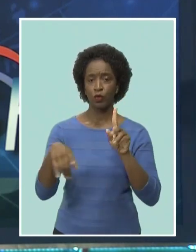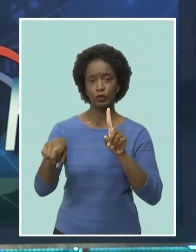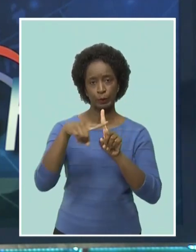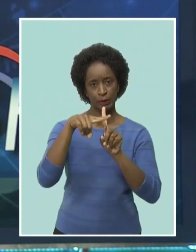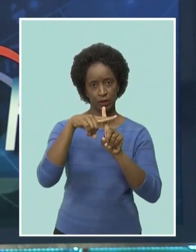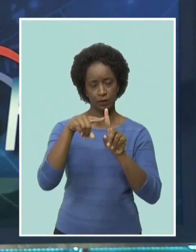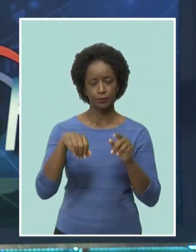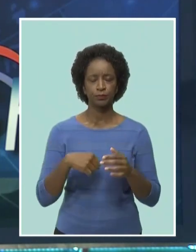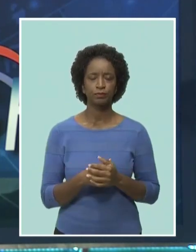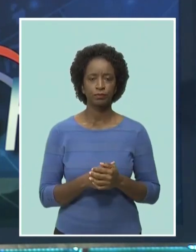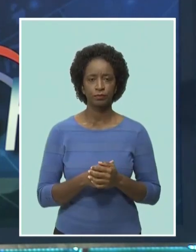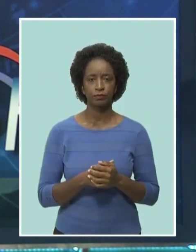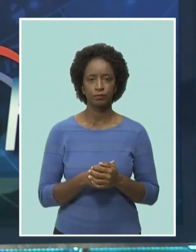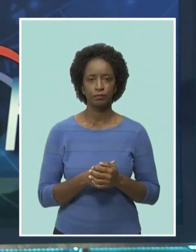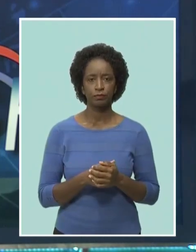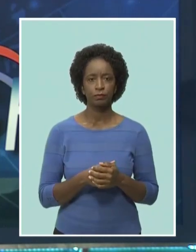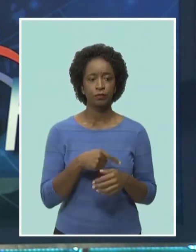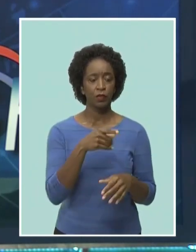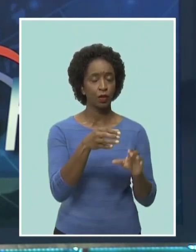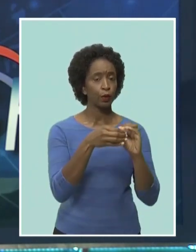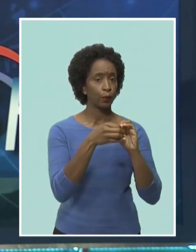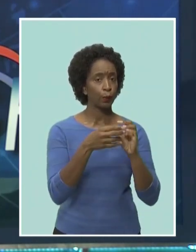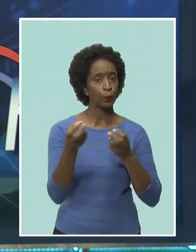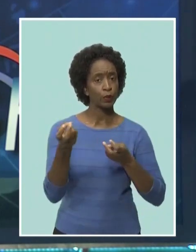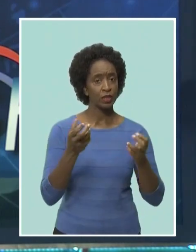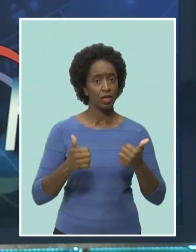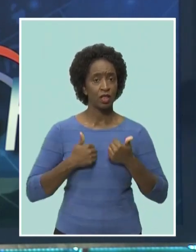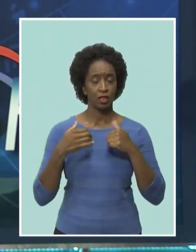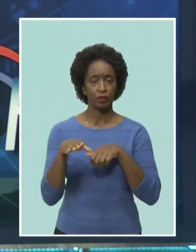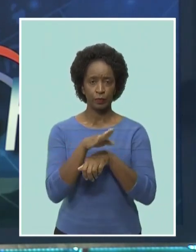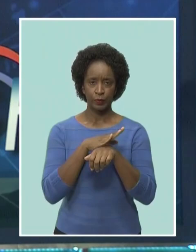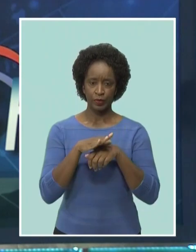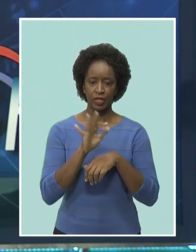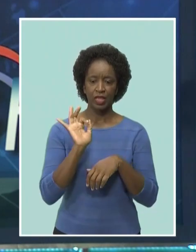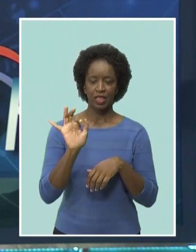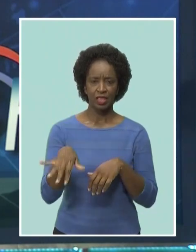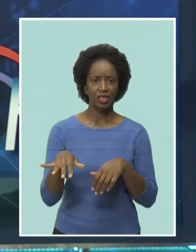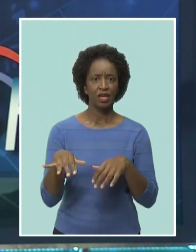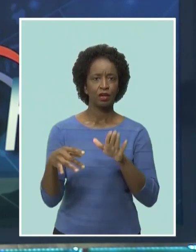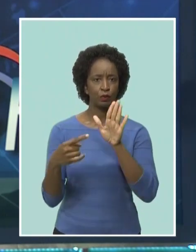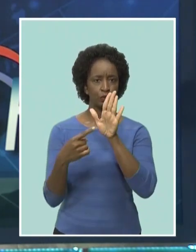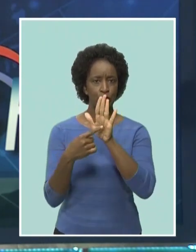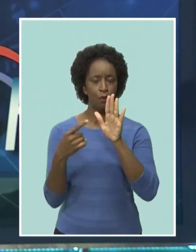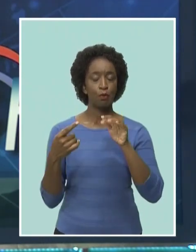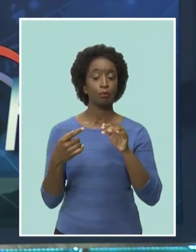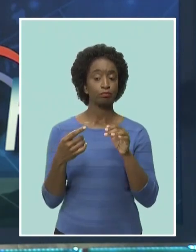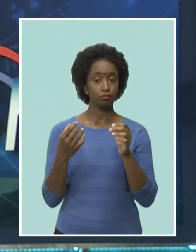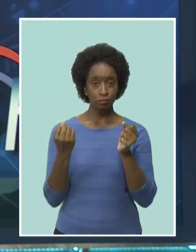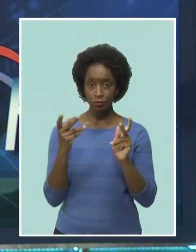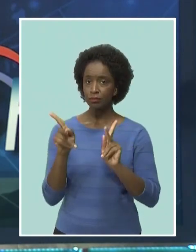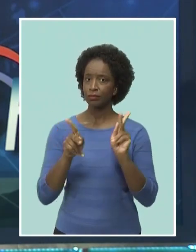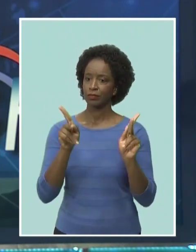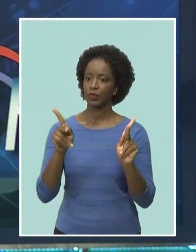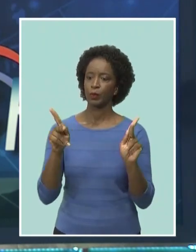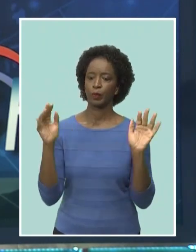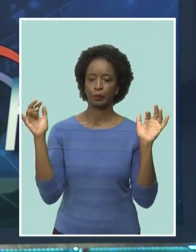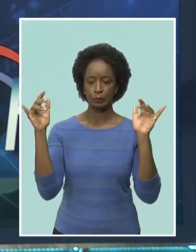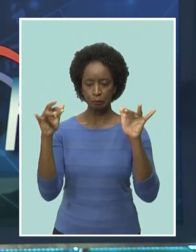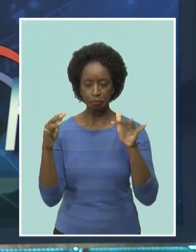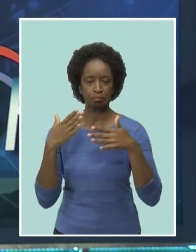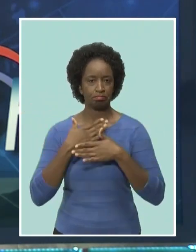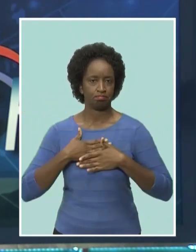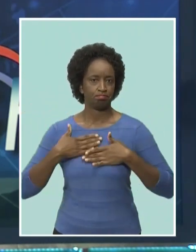Founder of Skate Life Barbados, Mikey Lane, says the Skate-O-Ween concept was well received by Barbadians, and he hopes to make it an annual